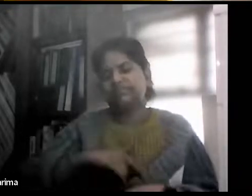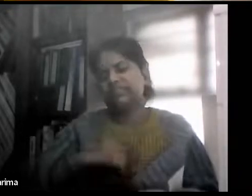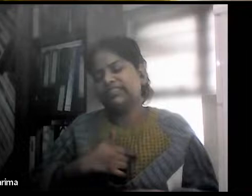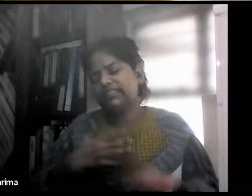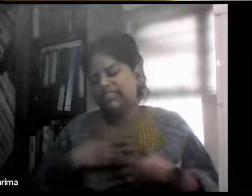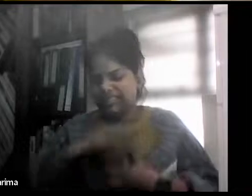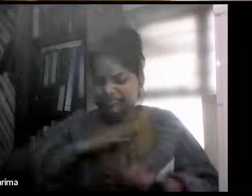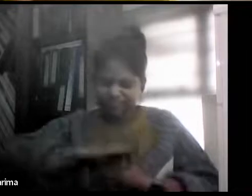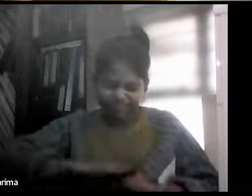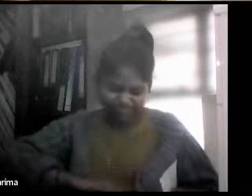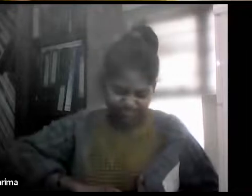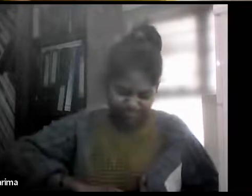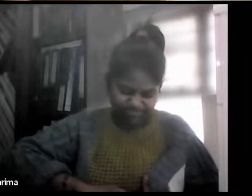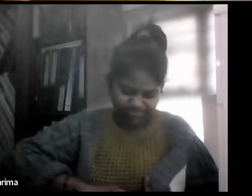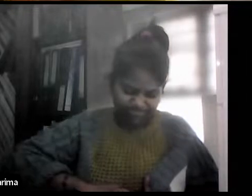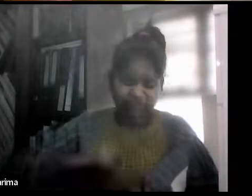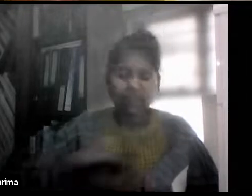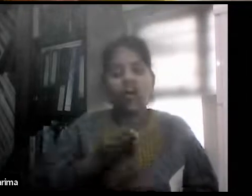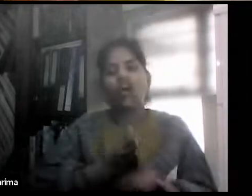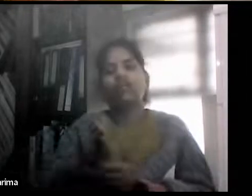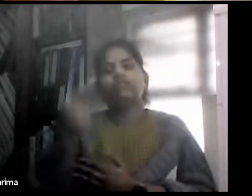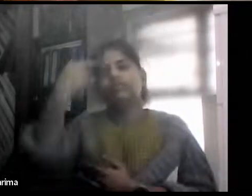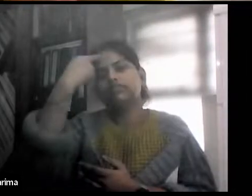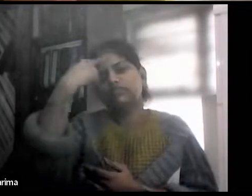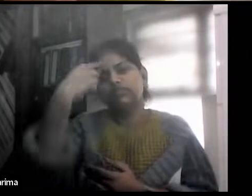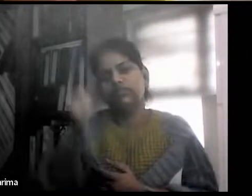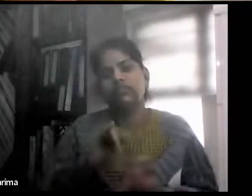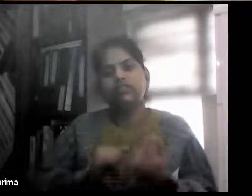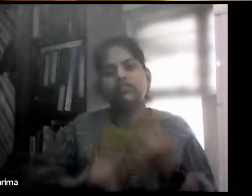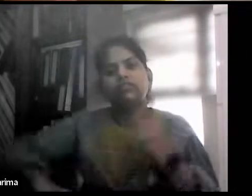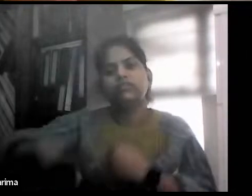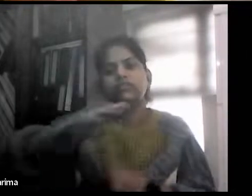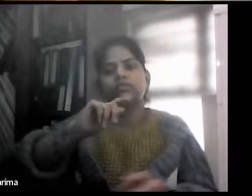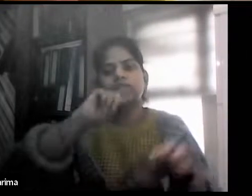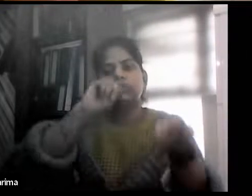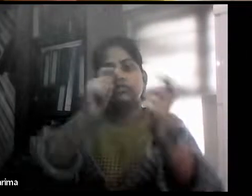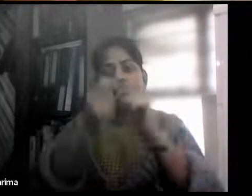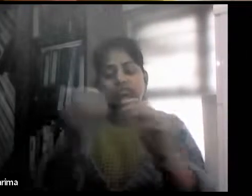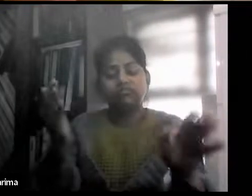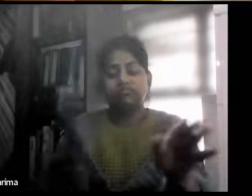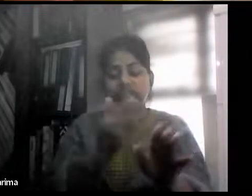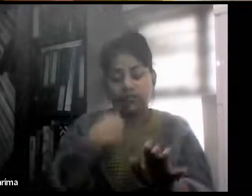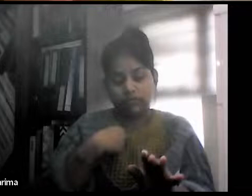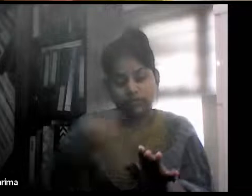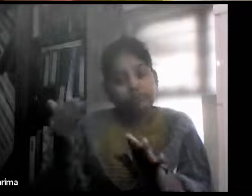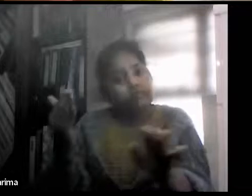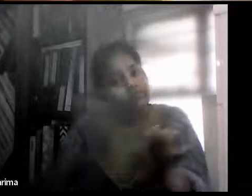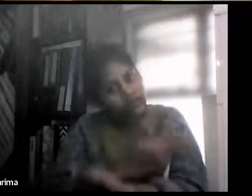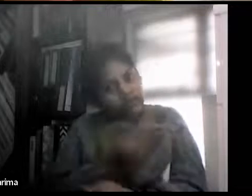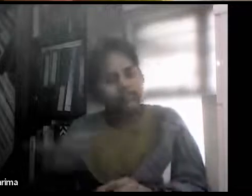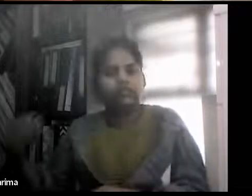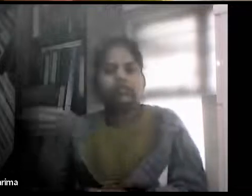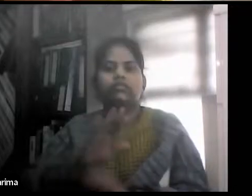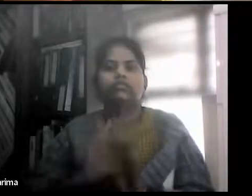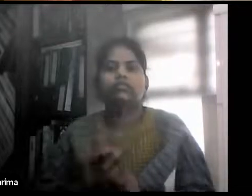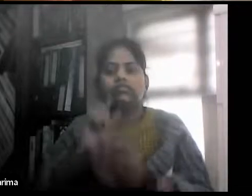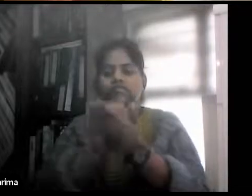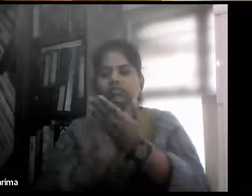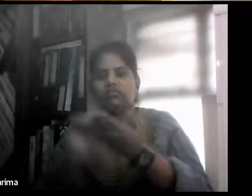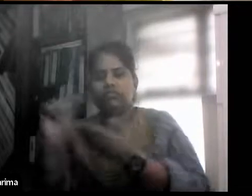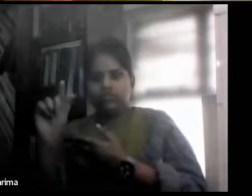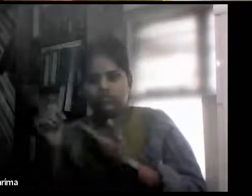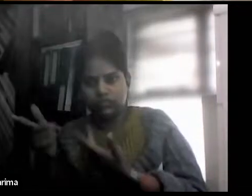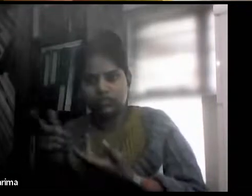but I always try to remember how much social change has come before us and how much, women in universities and the changes